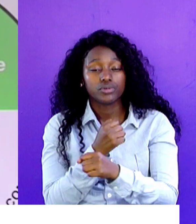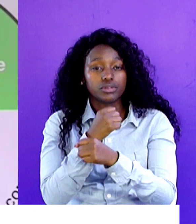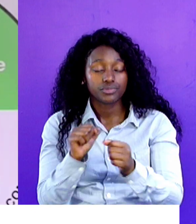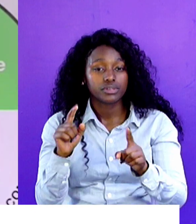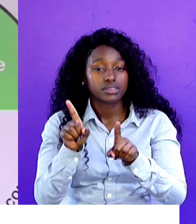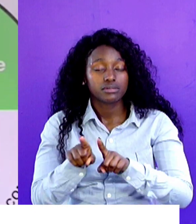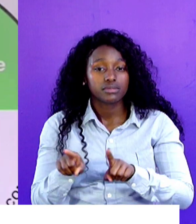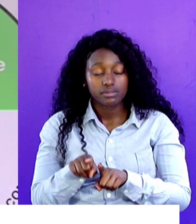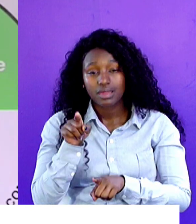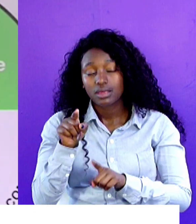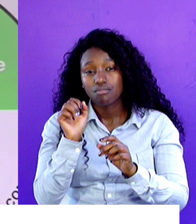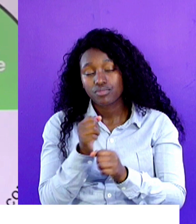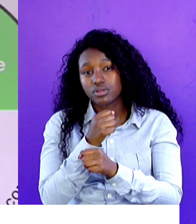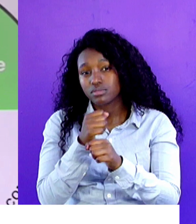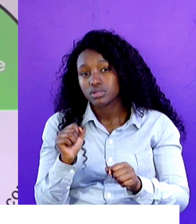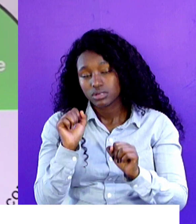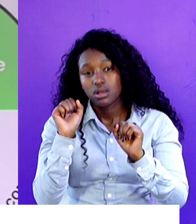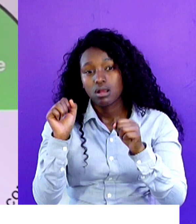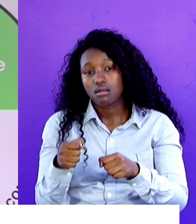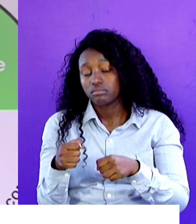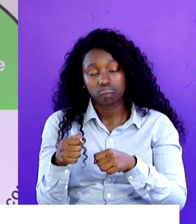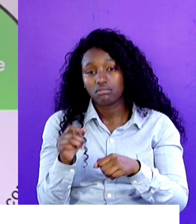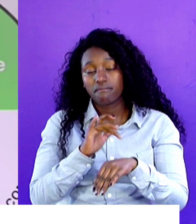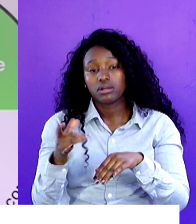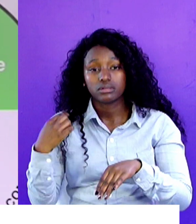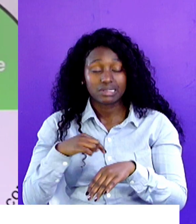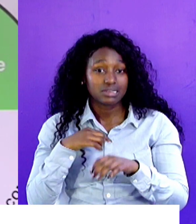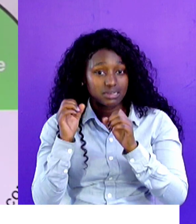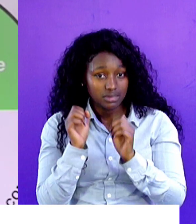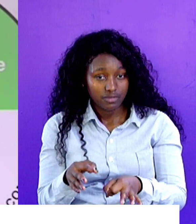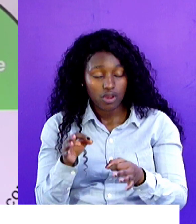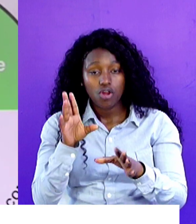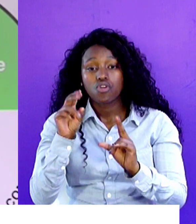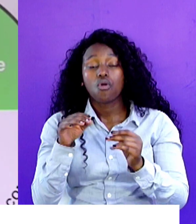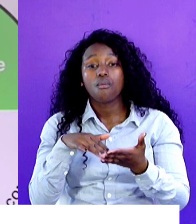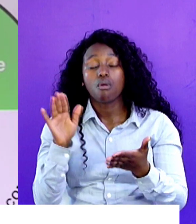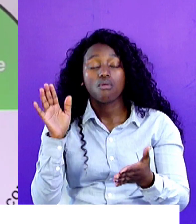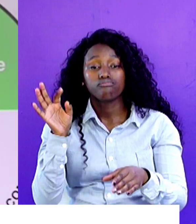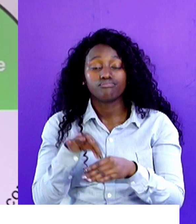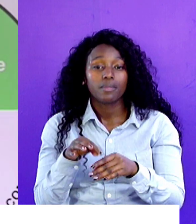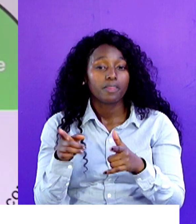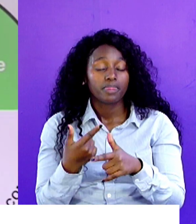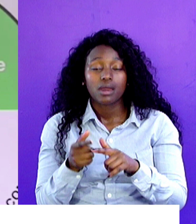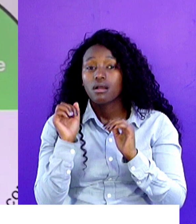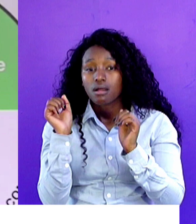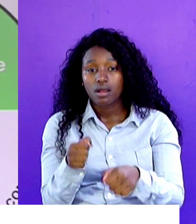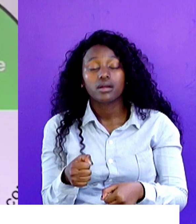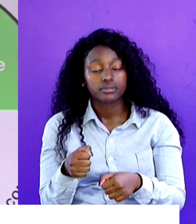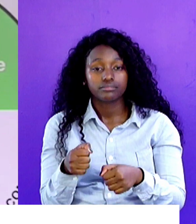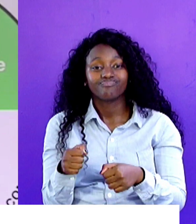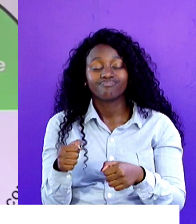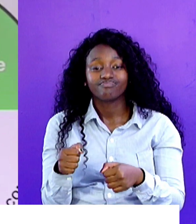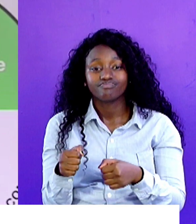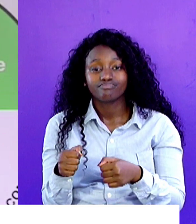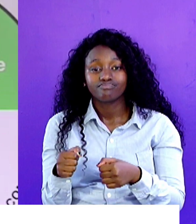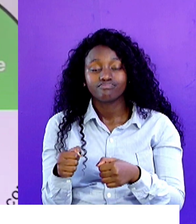impossibility. But if there are loopholes, please bring those point outs to us